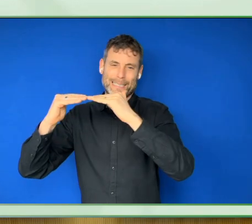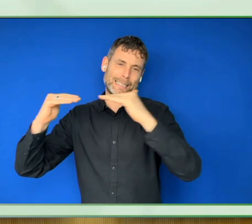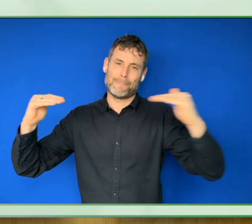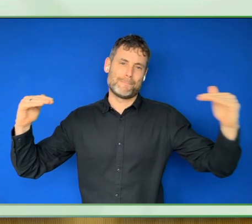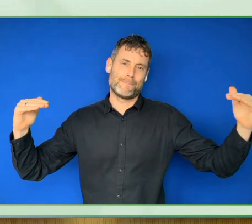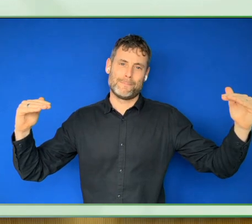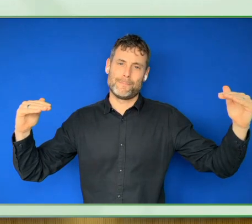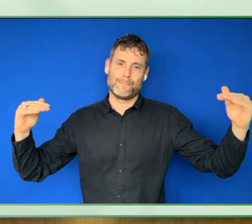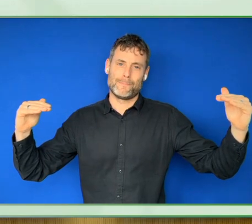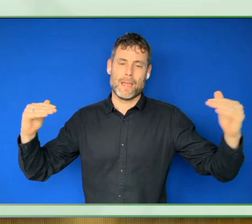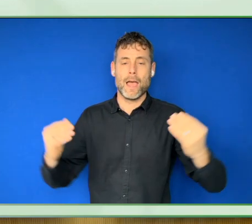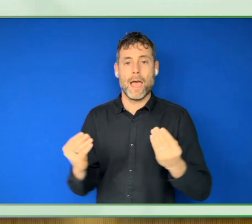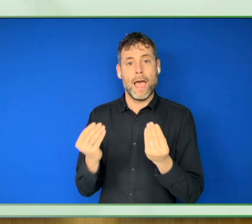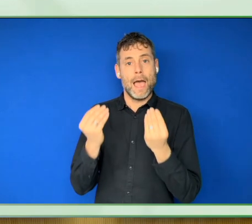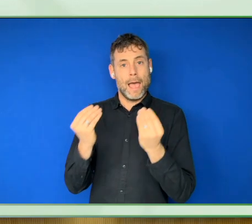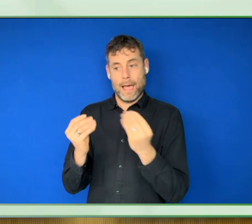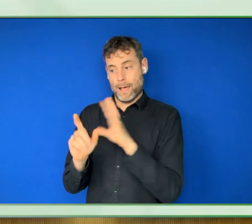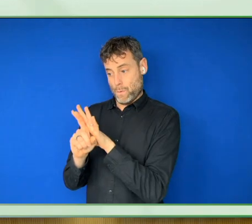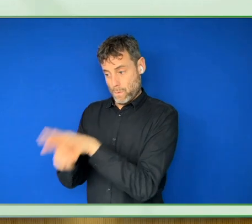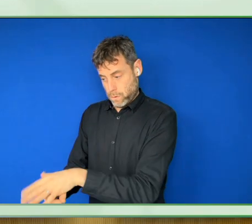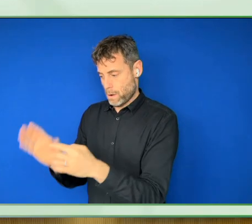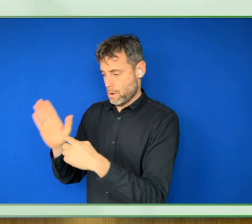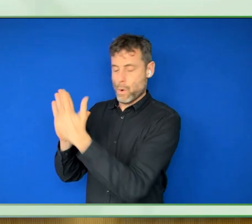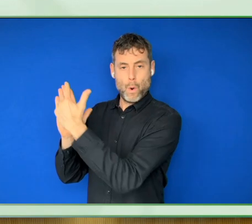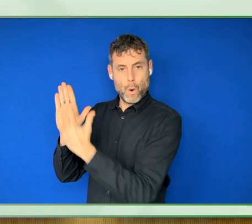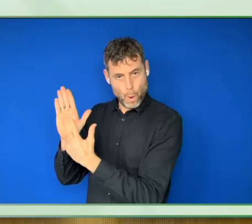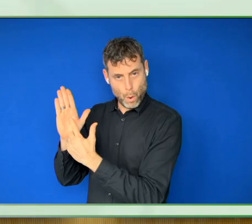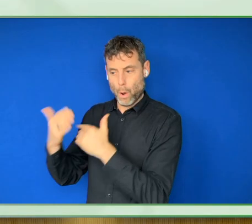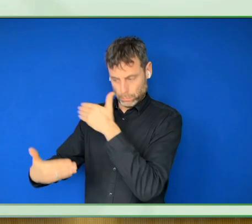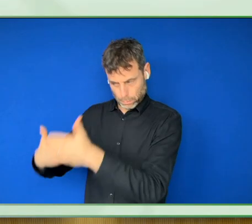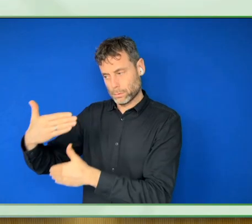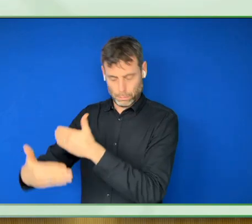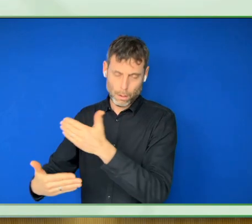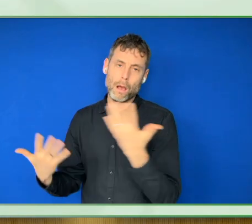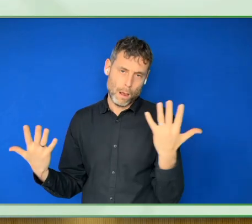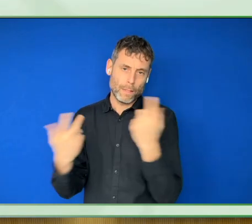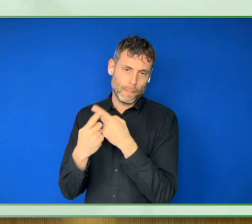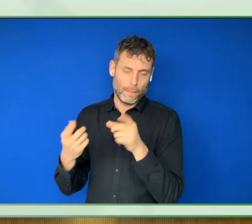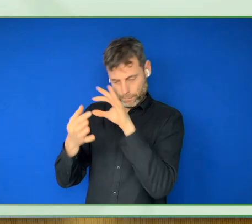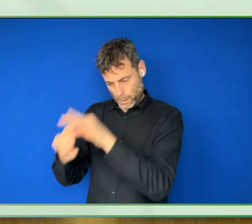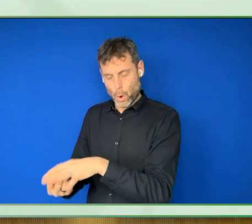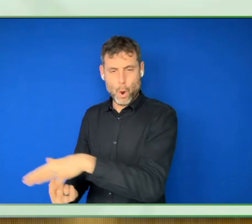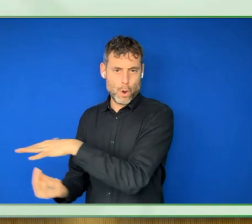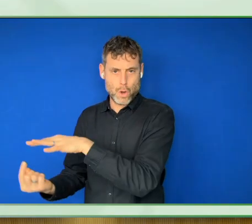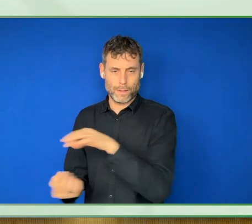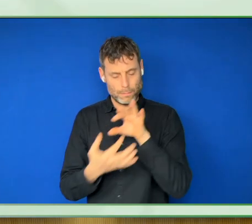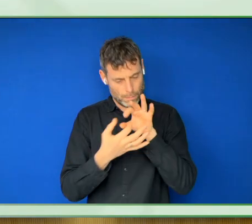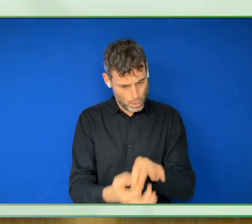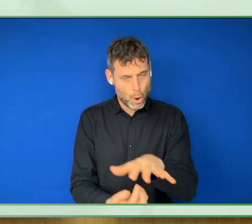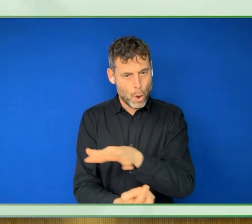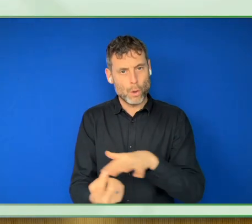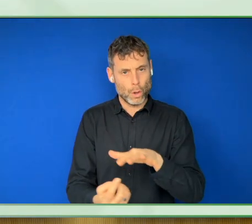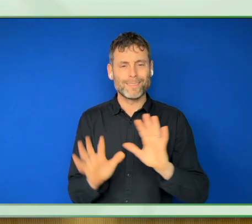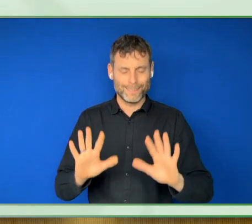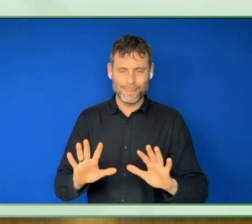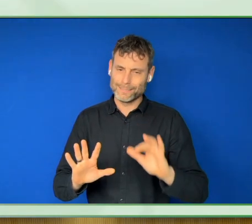and have a build step-by-step approach to those countries where this is a bit more challenging. But let's be careful and